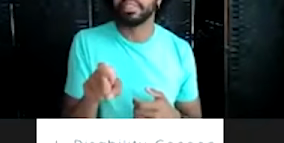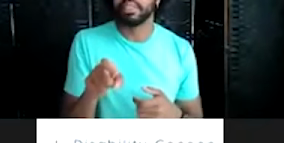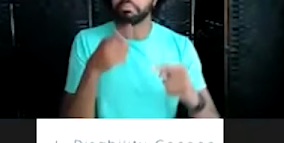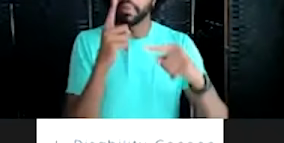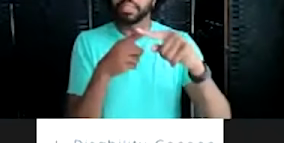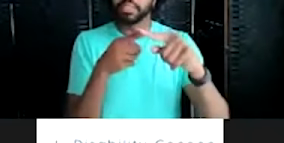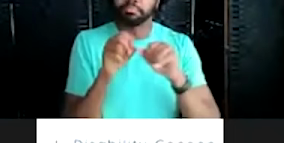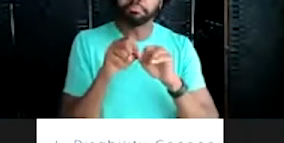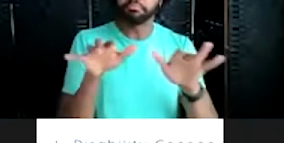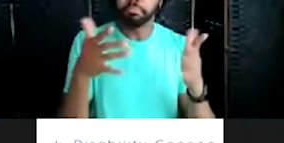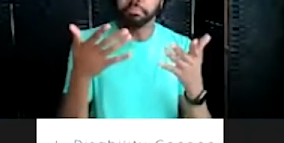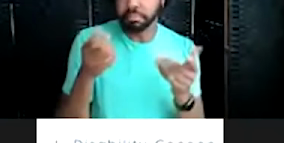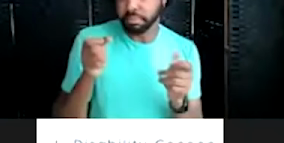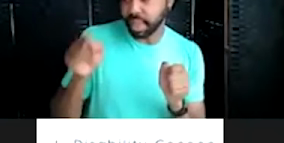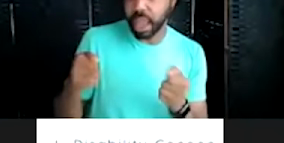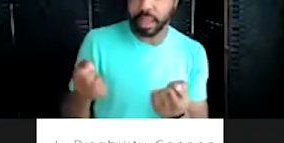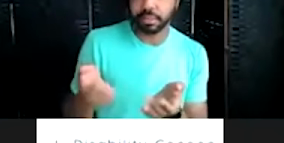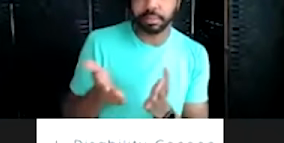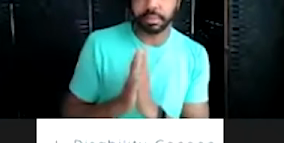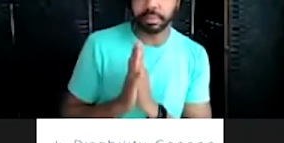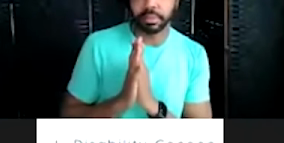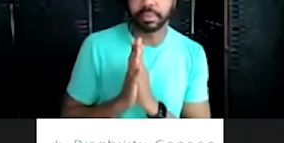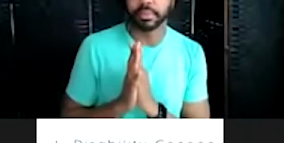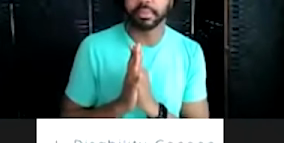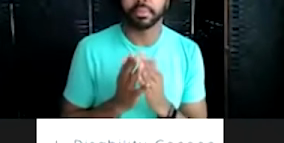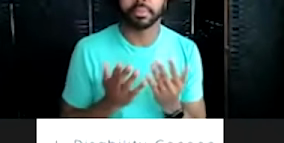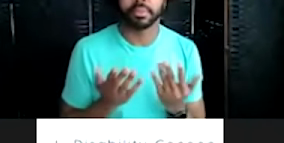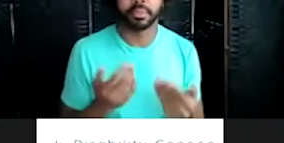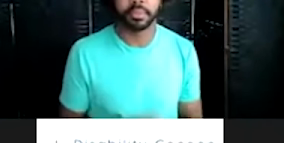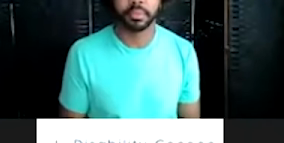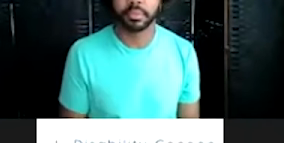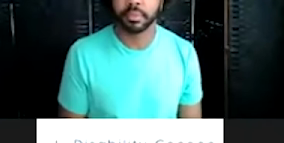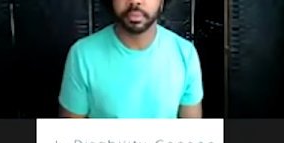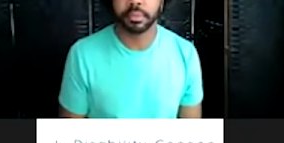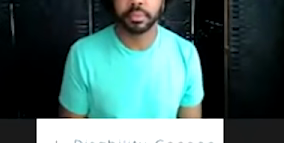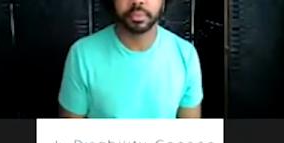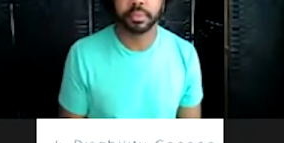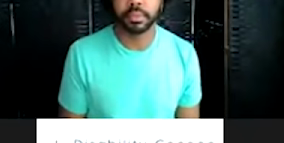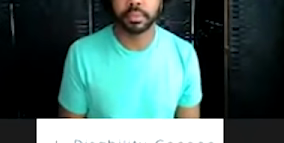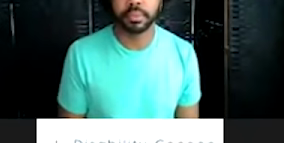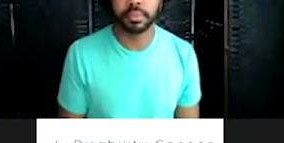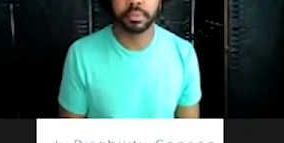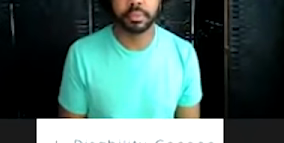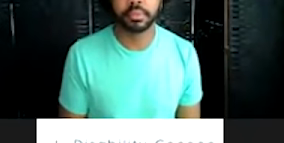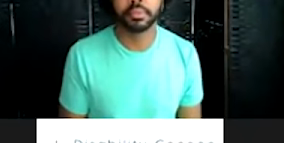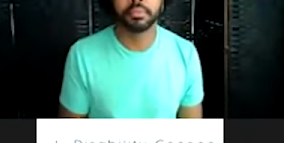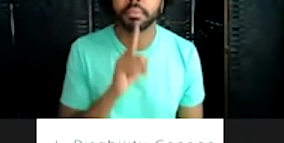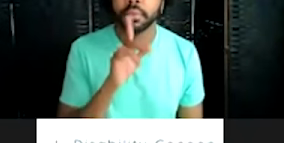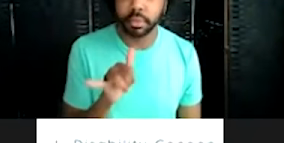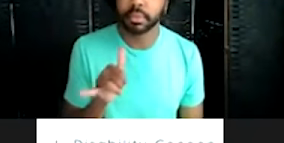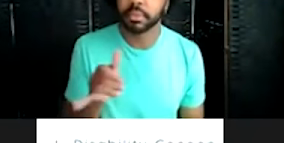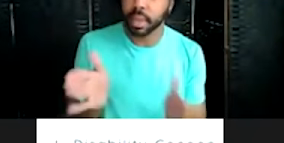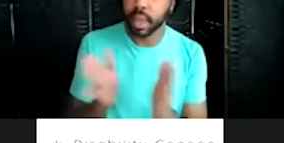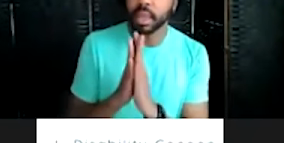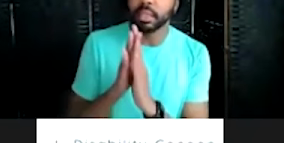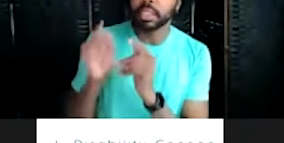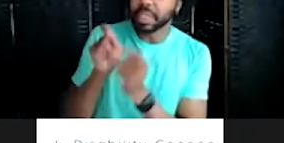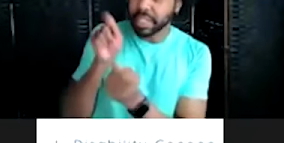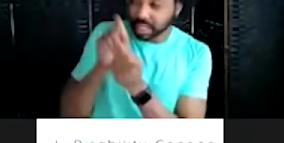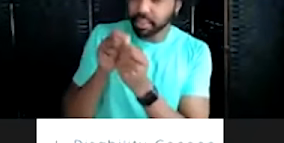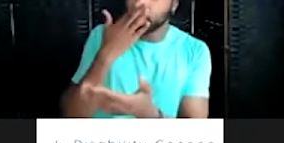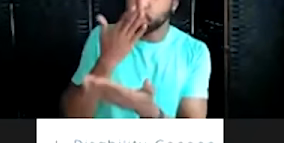the positive vibes in the morning, you can actually ask it to tell you good news or